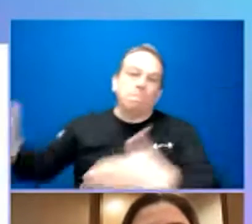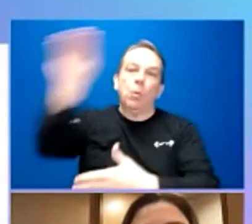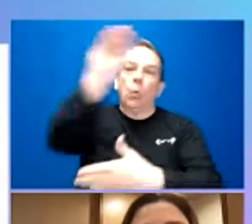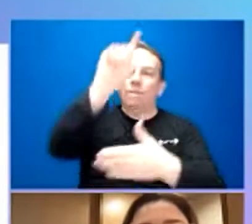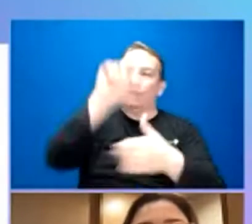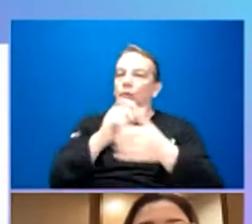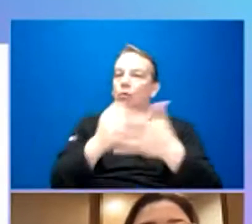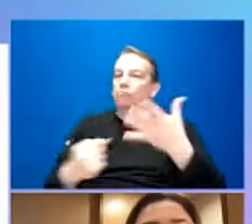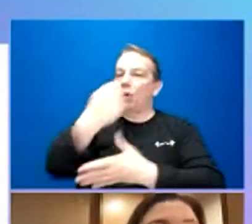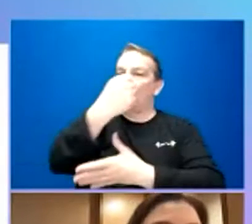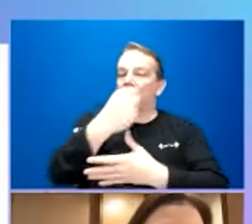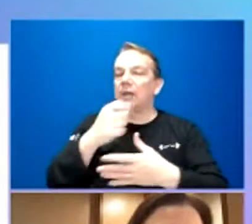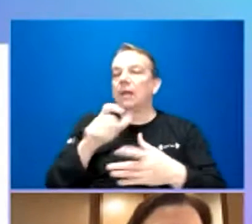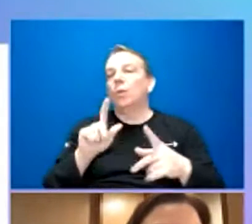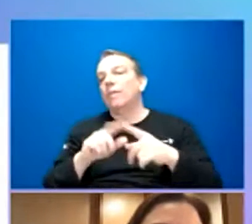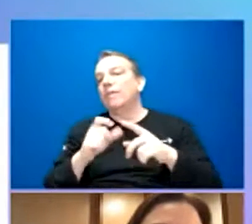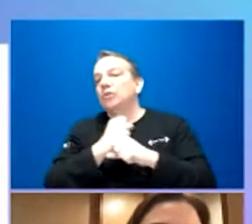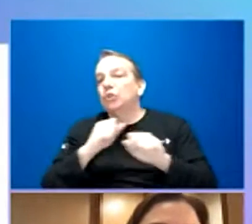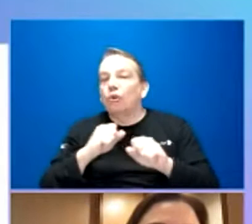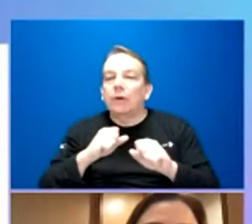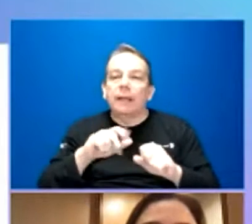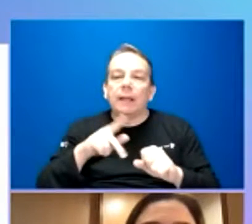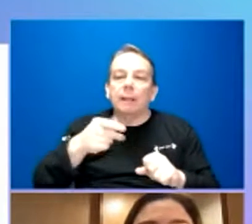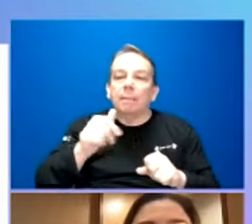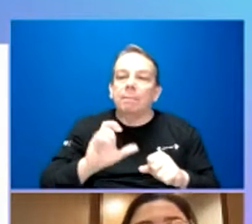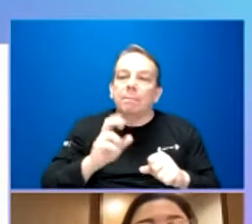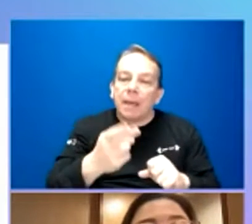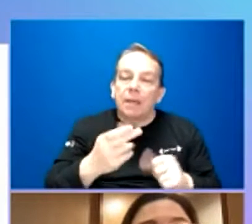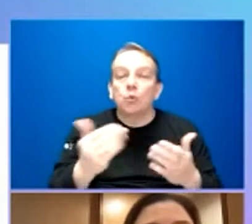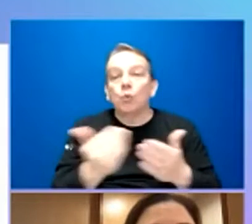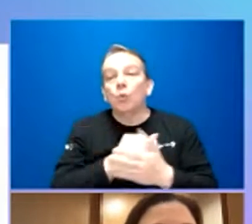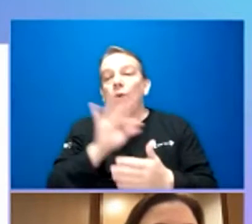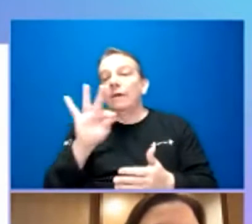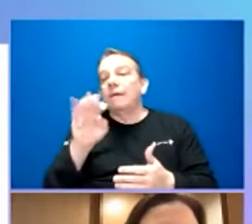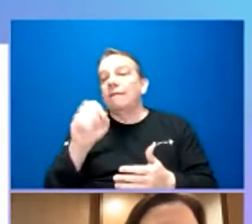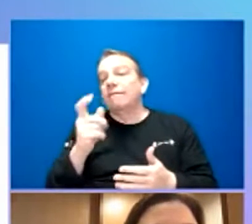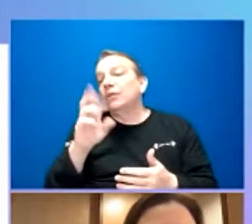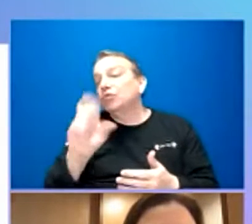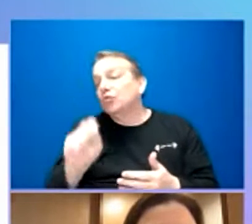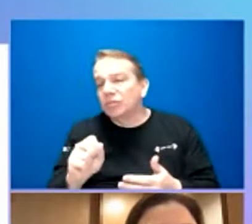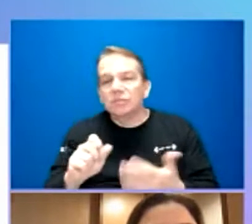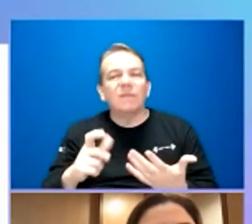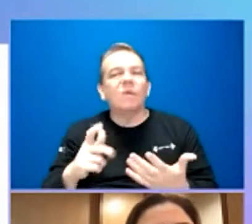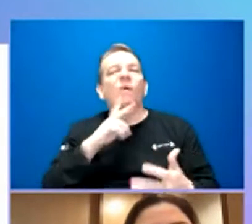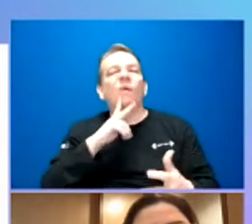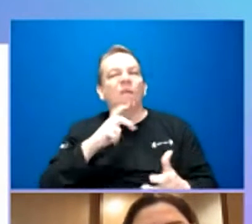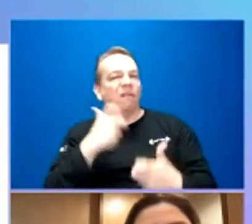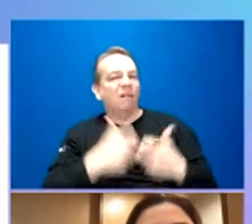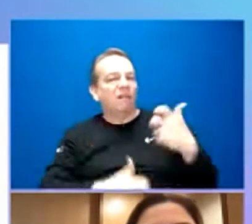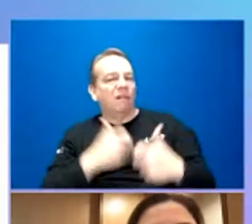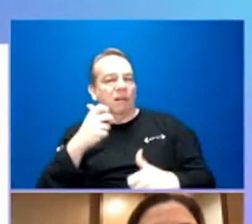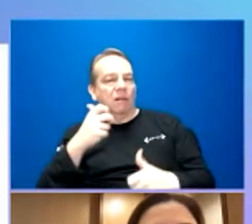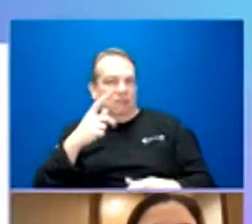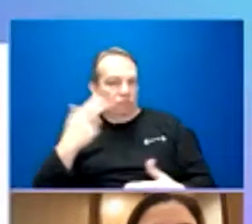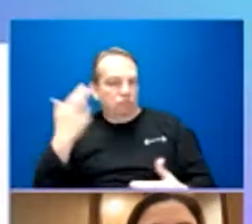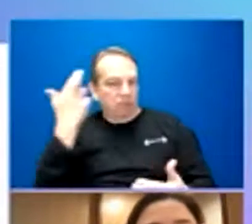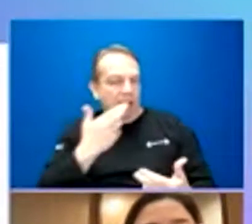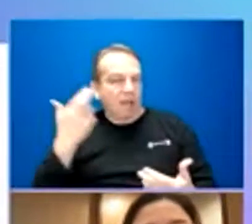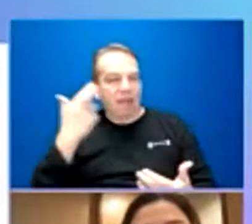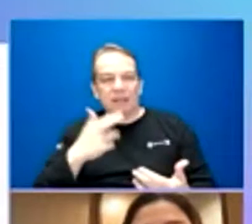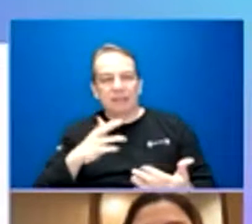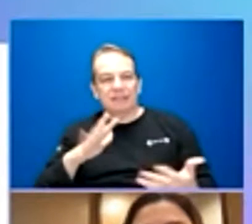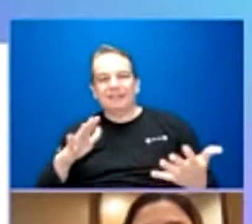security patches, the new features that their customers want, or other compliance priorities. So getting